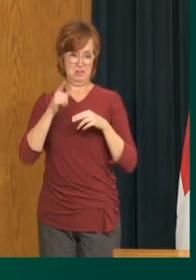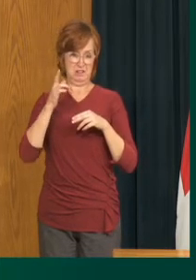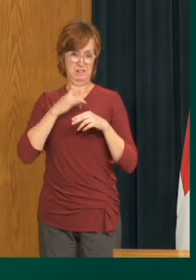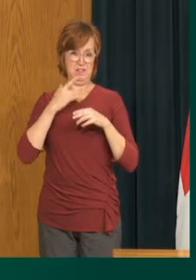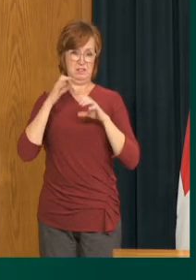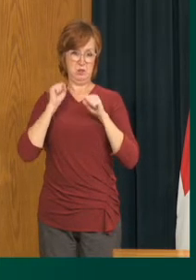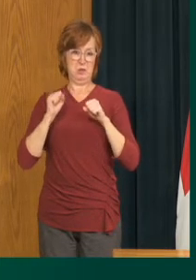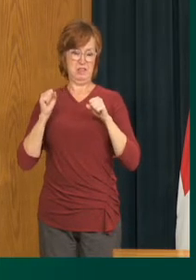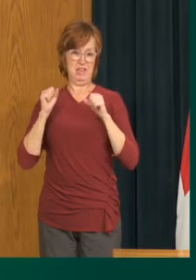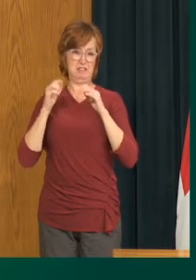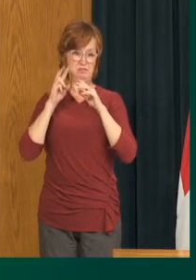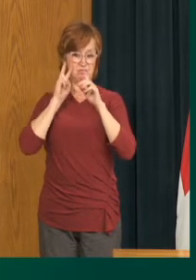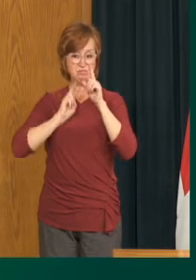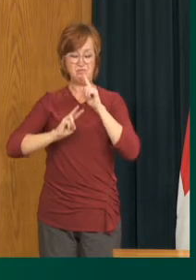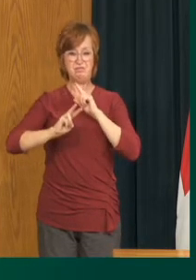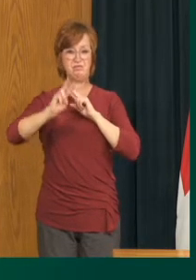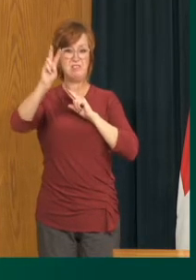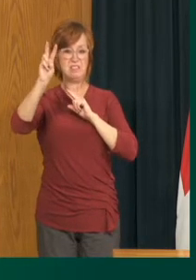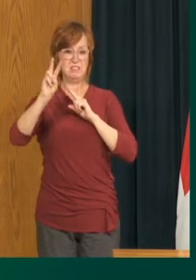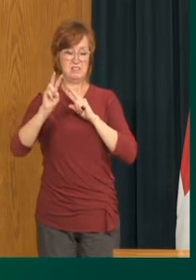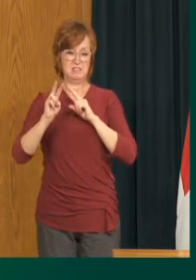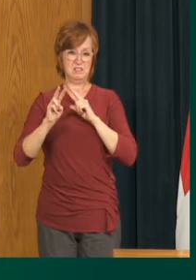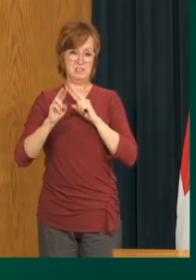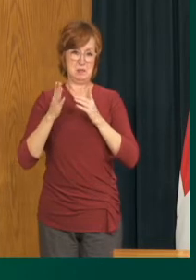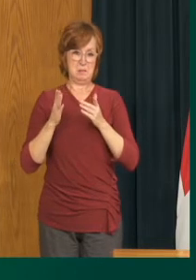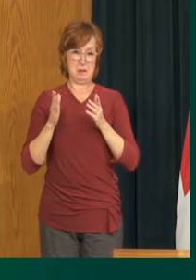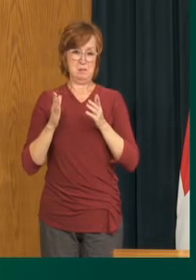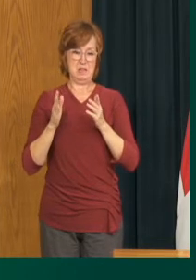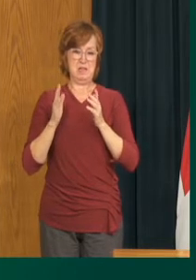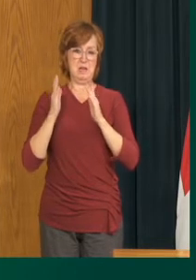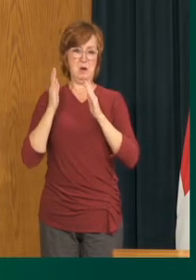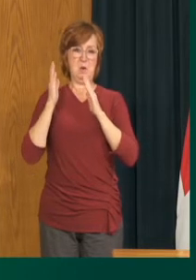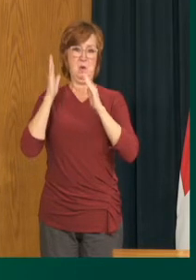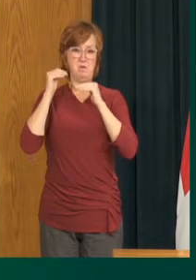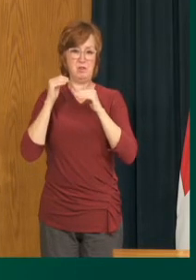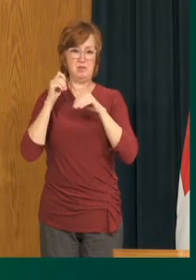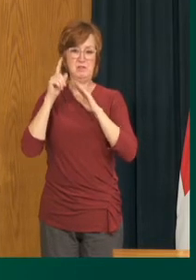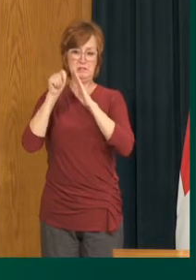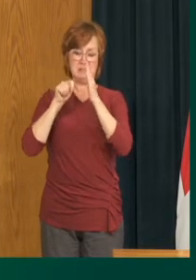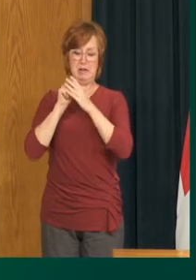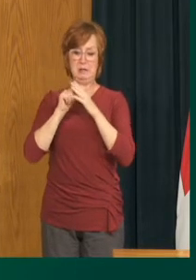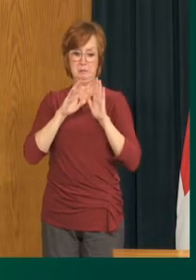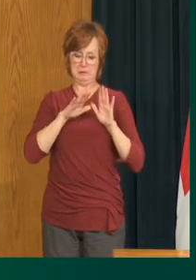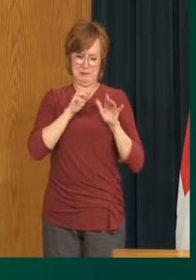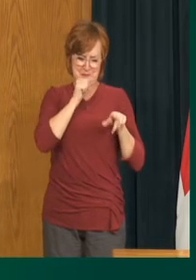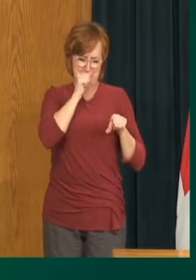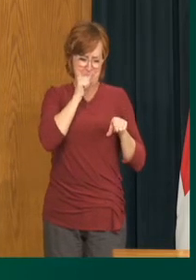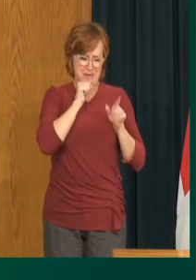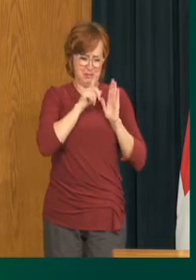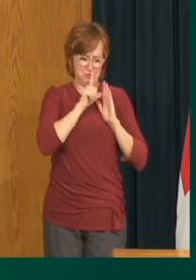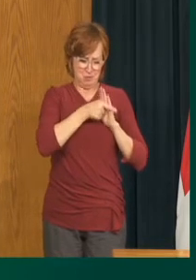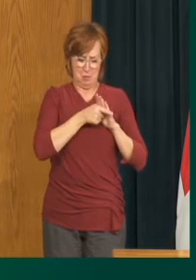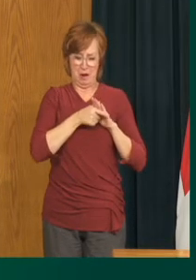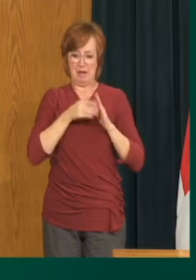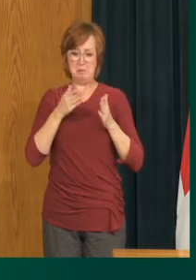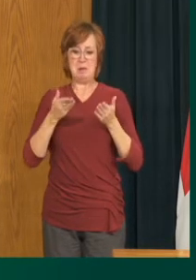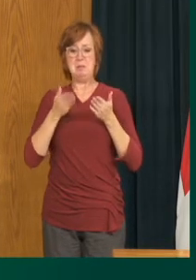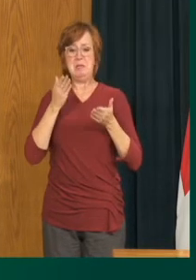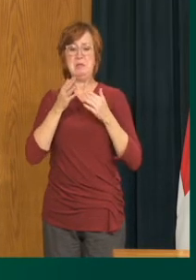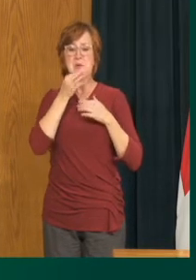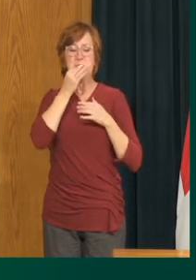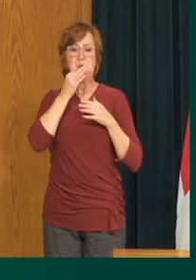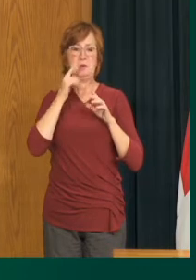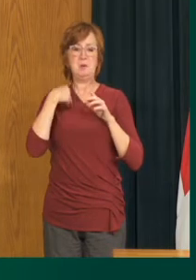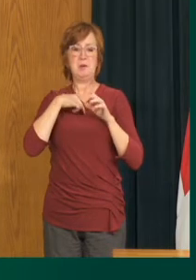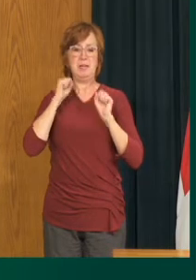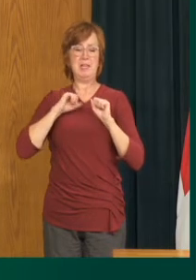that are currently in place to maybe, give some people some hope that if they buckle down now, they have a reward in the foreseeable future?